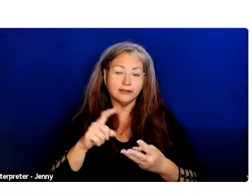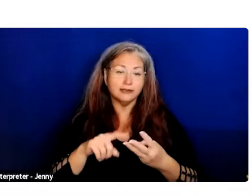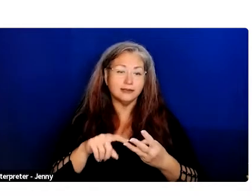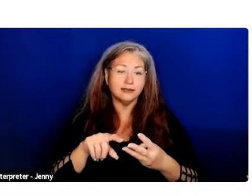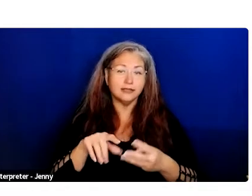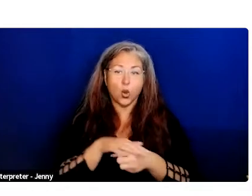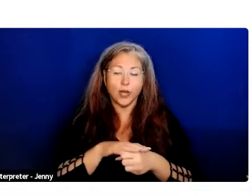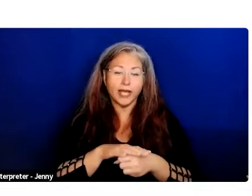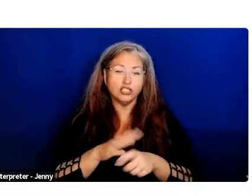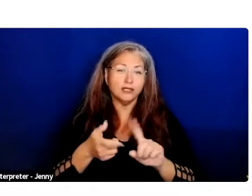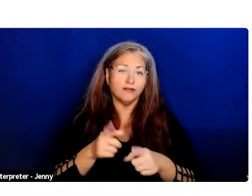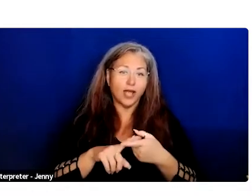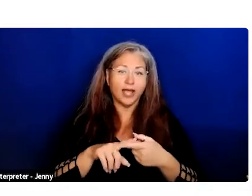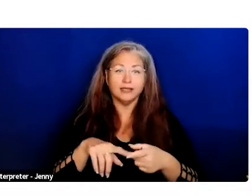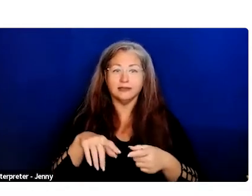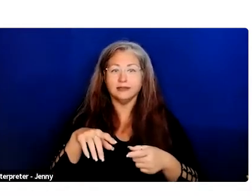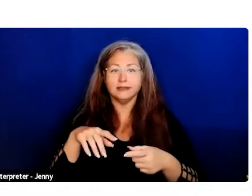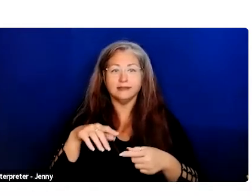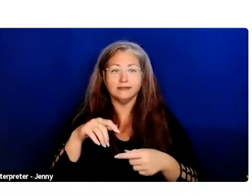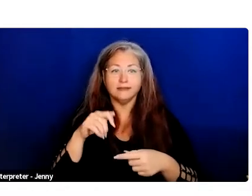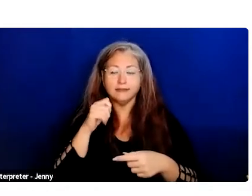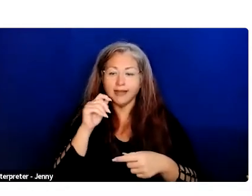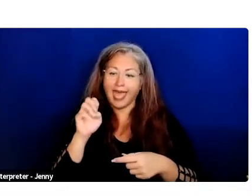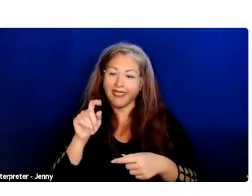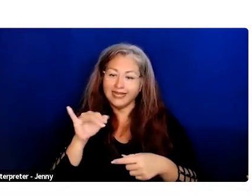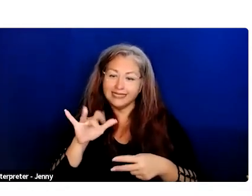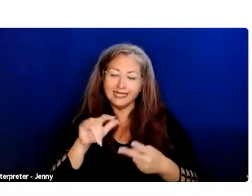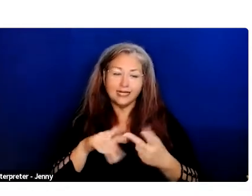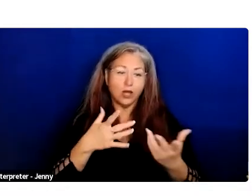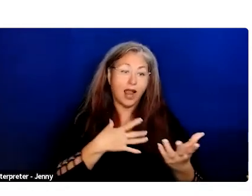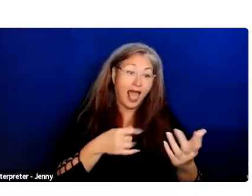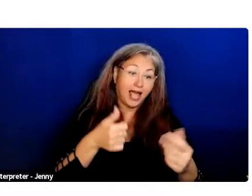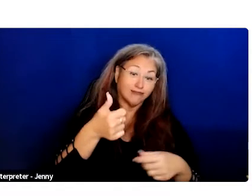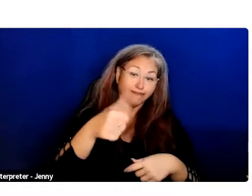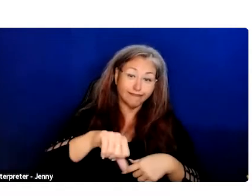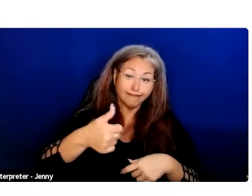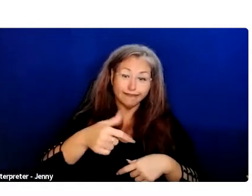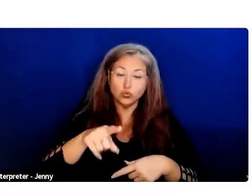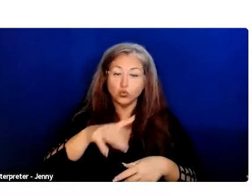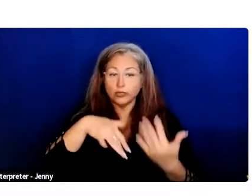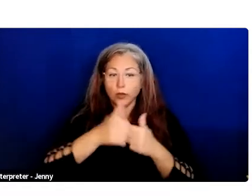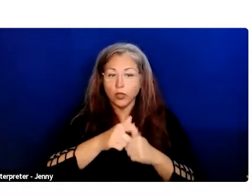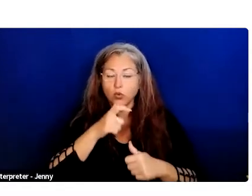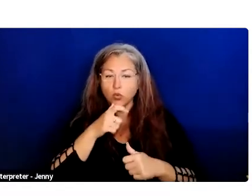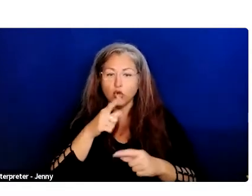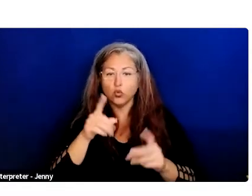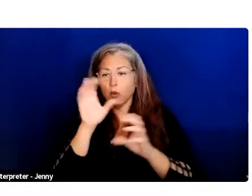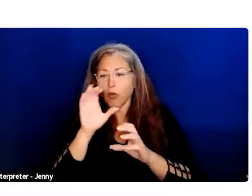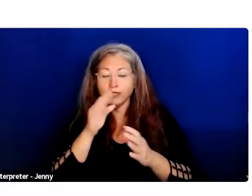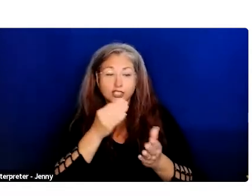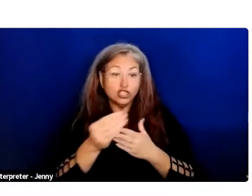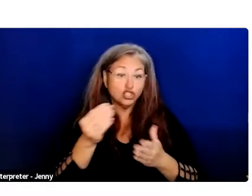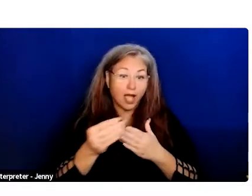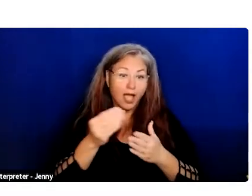friends, ethnicity, what you like, don't like, who you interact with, what you're browsing, shopping,